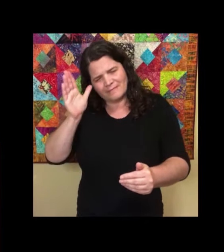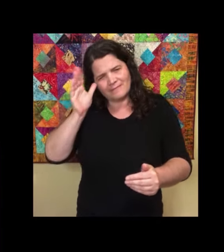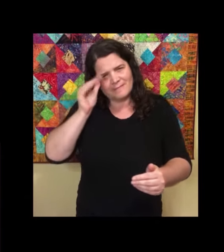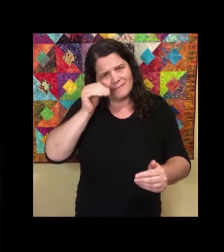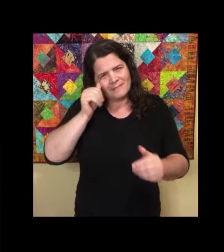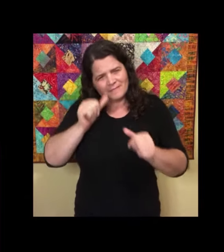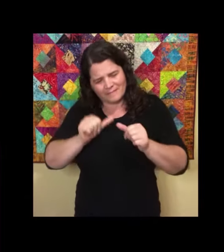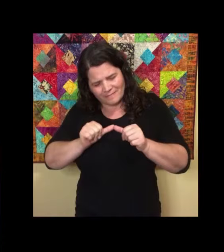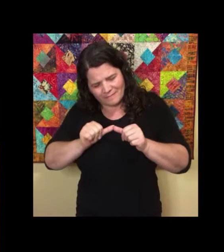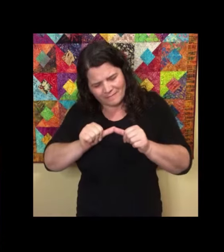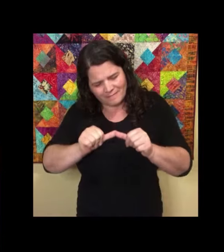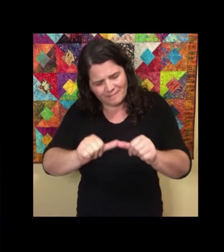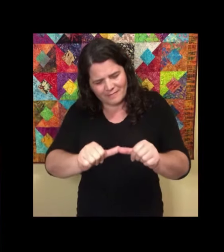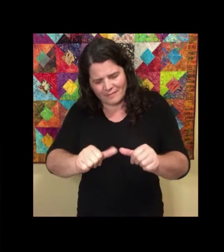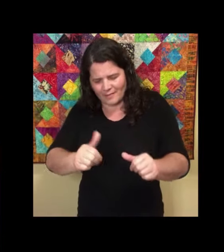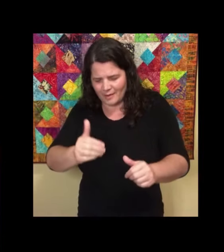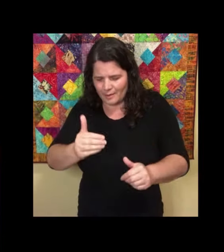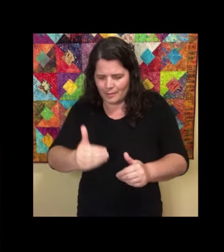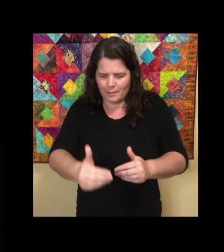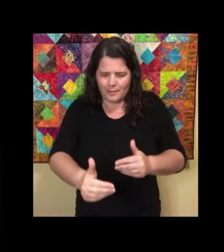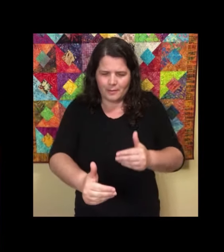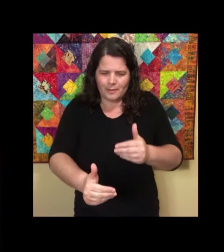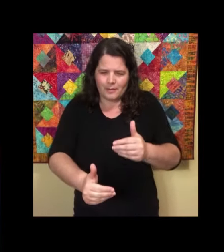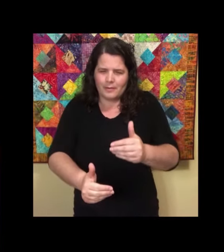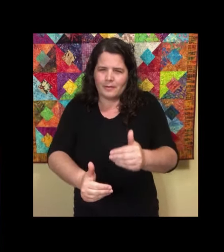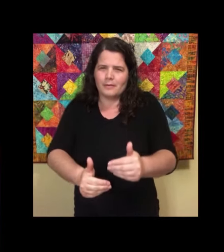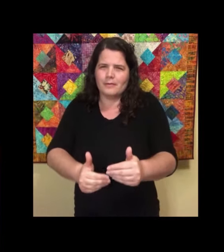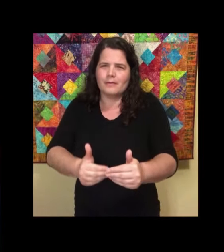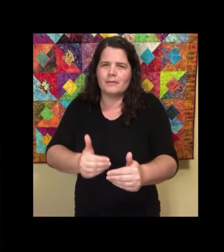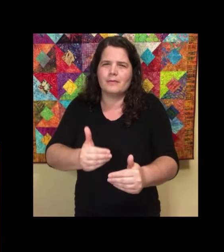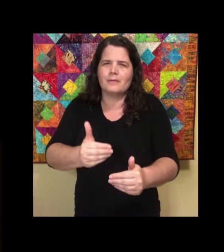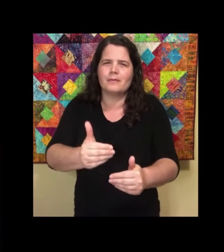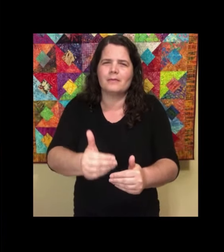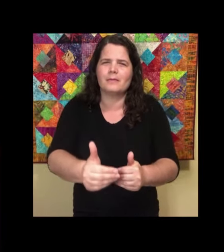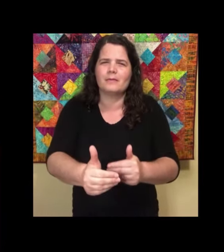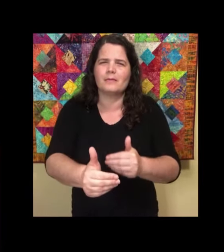forward, keep on moving